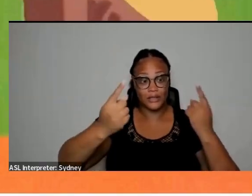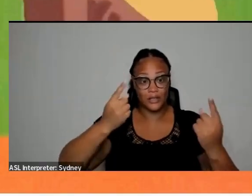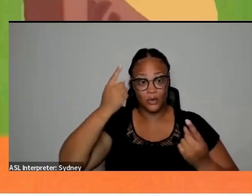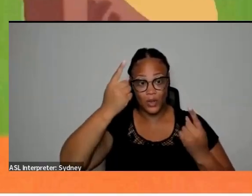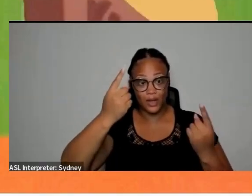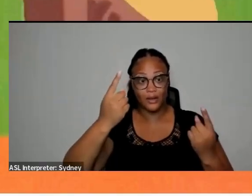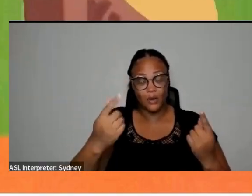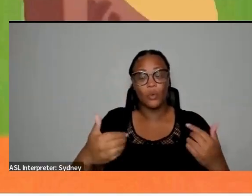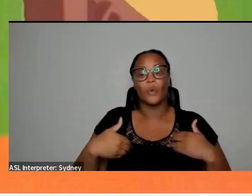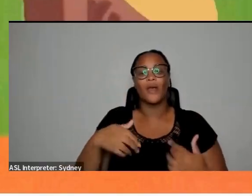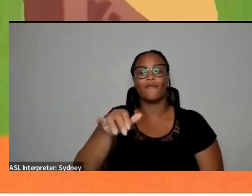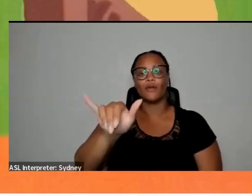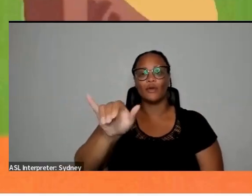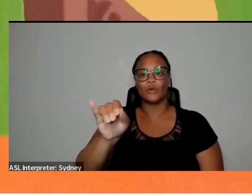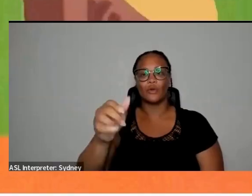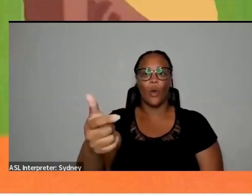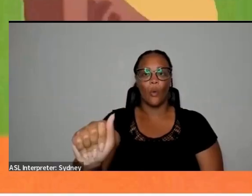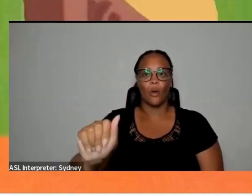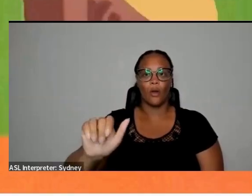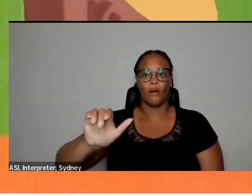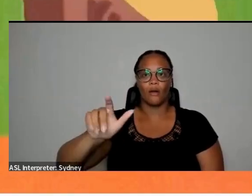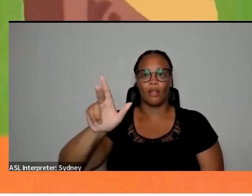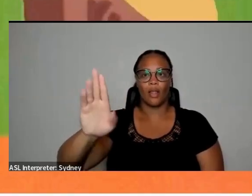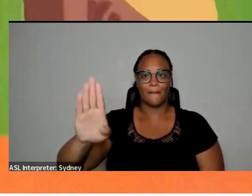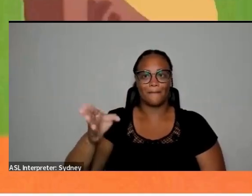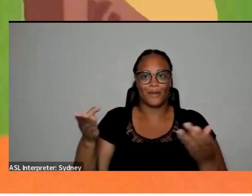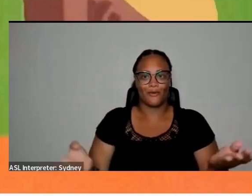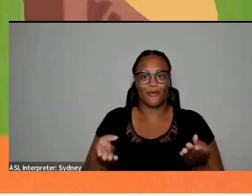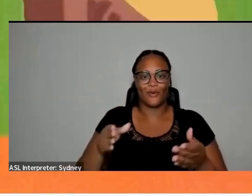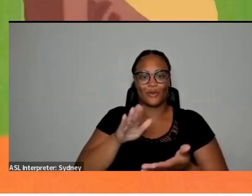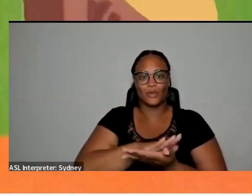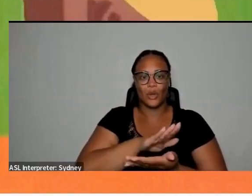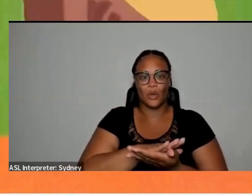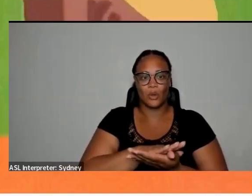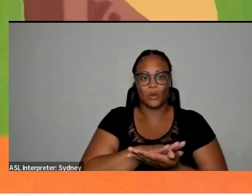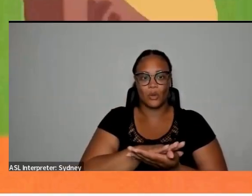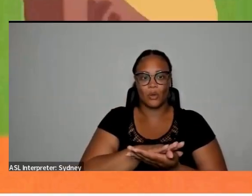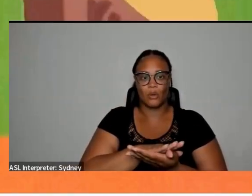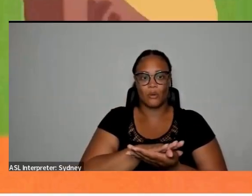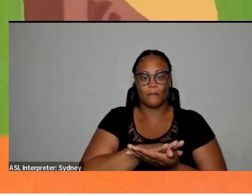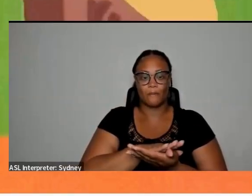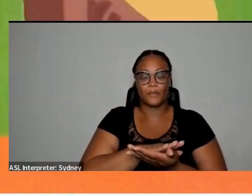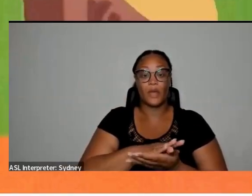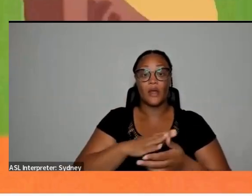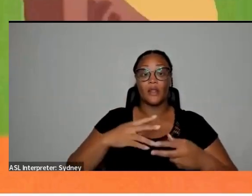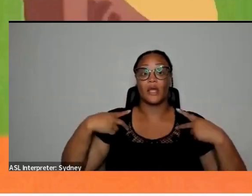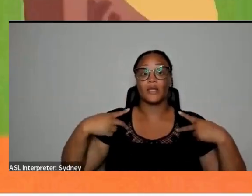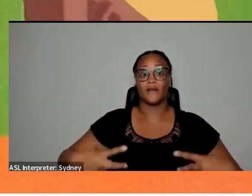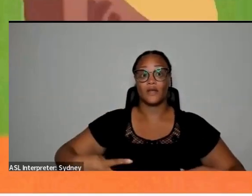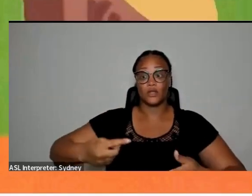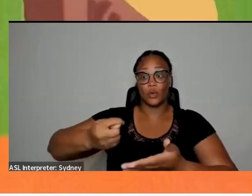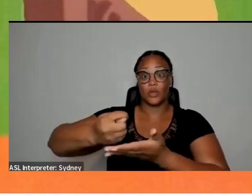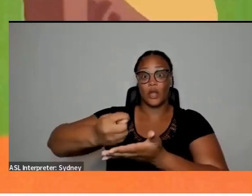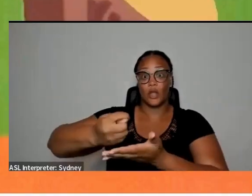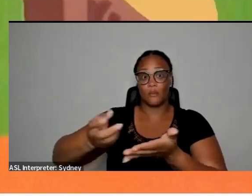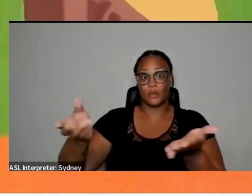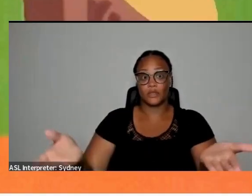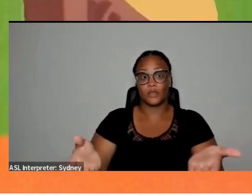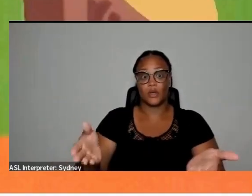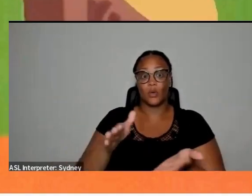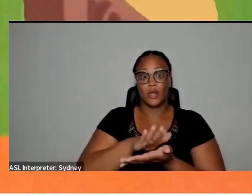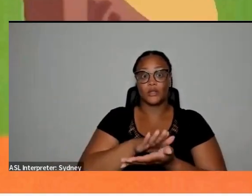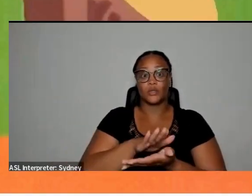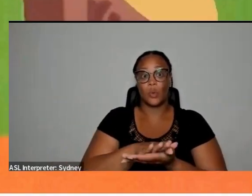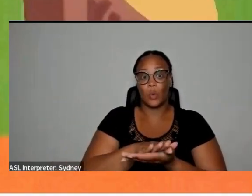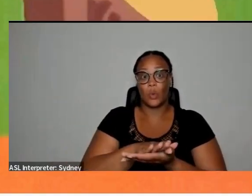at school, and one of our physical therapists, they came up with these pictures of yoga poses. They're all